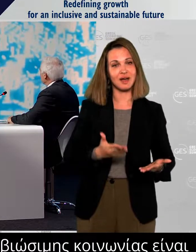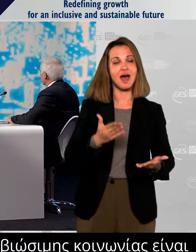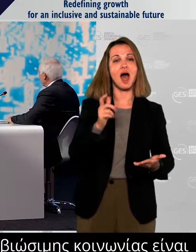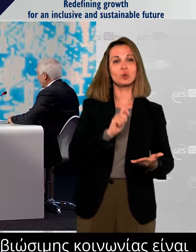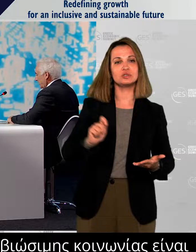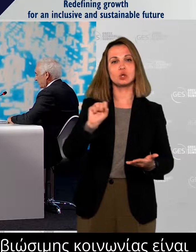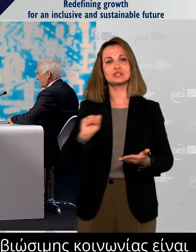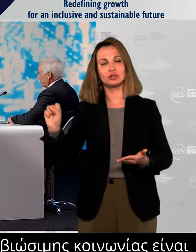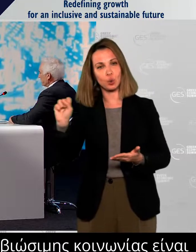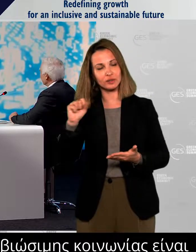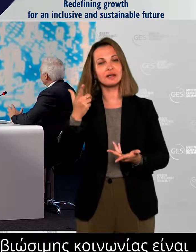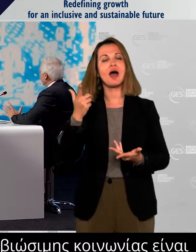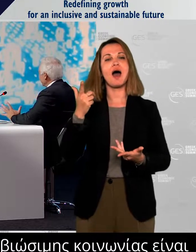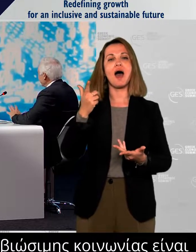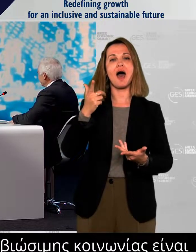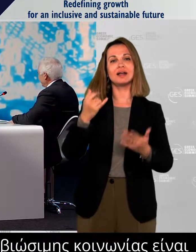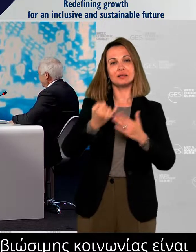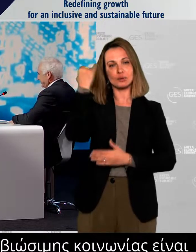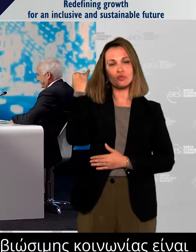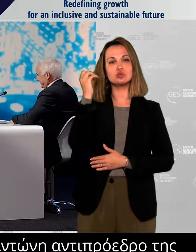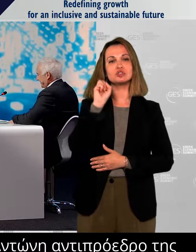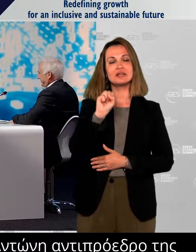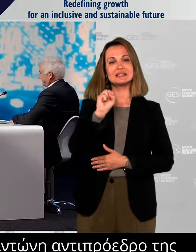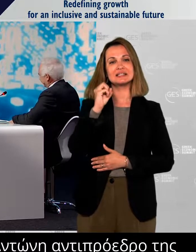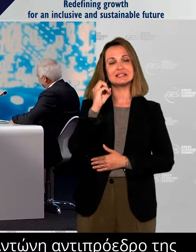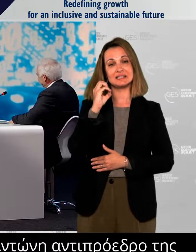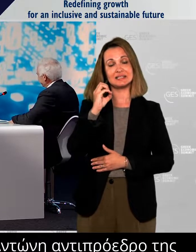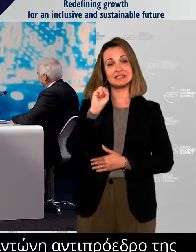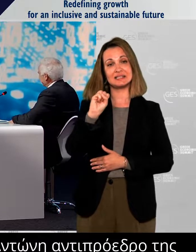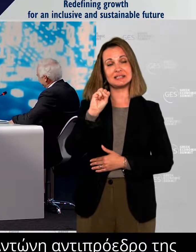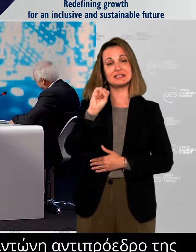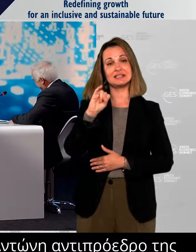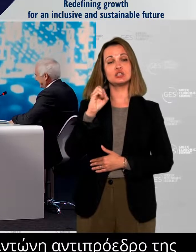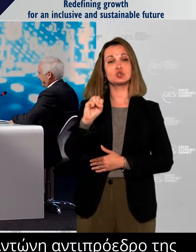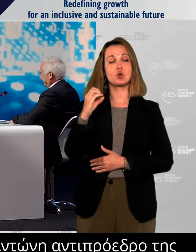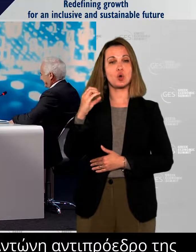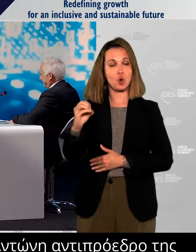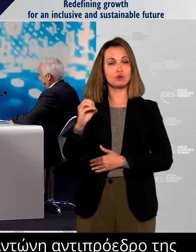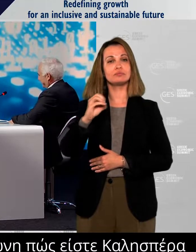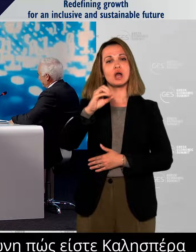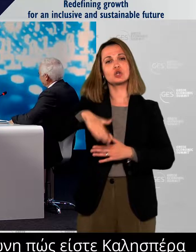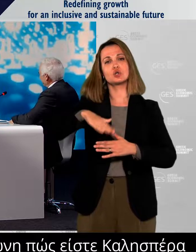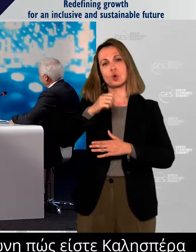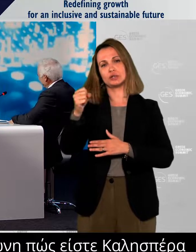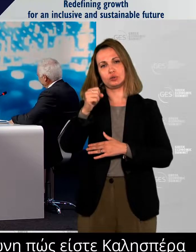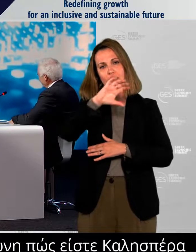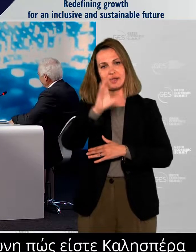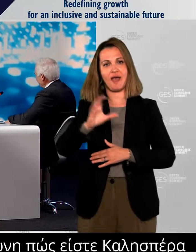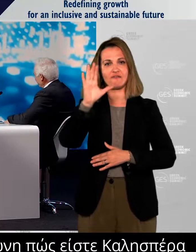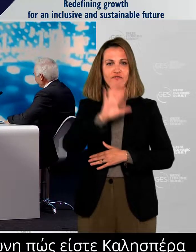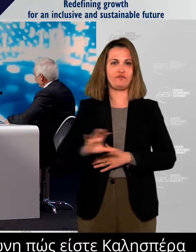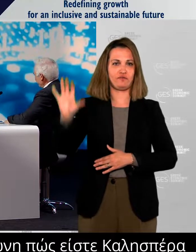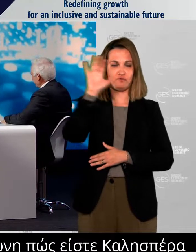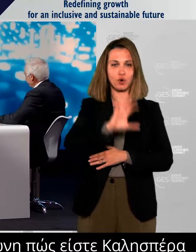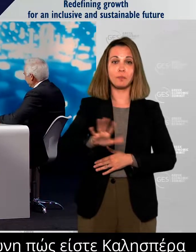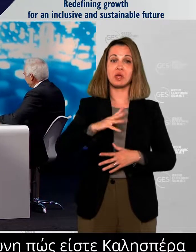Hello, Mr. Santoni. How are you? Good afternoon. I'm quite well, honestly, and thanks for the great partnership we have.